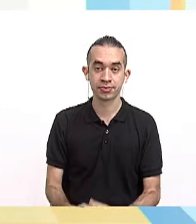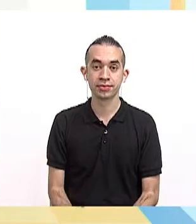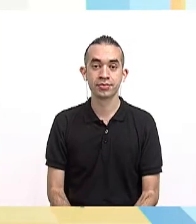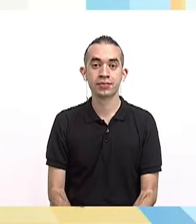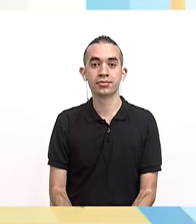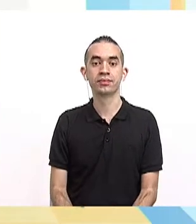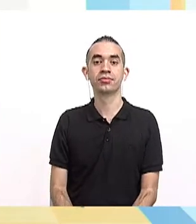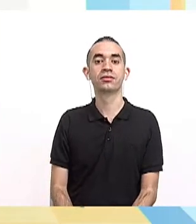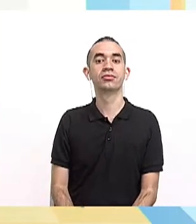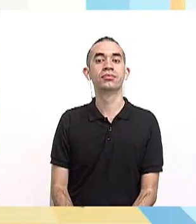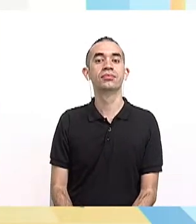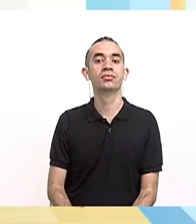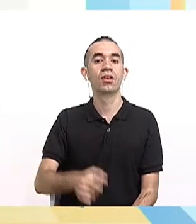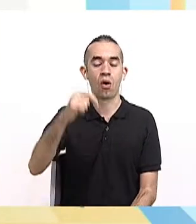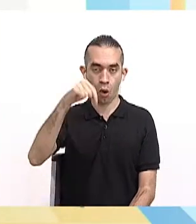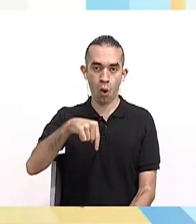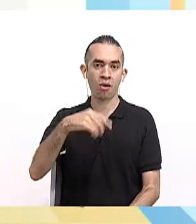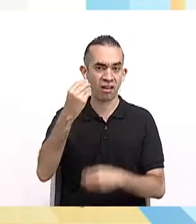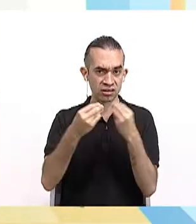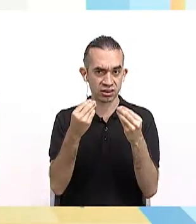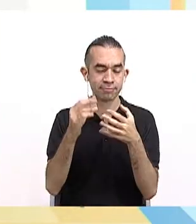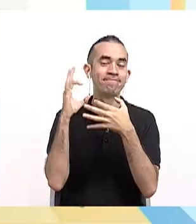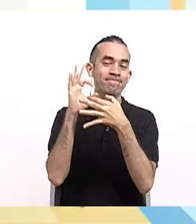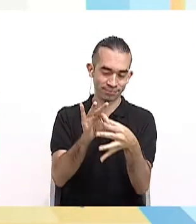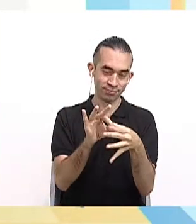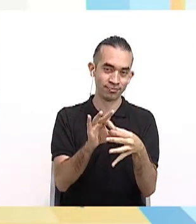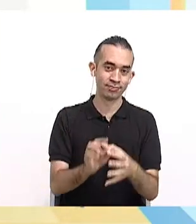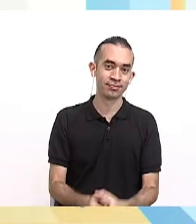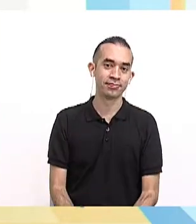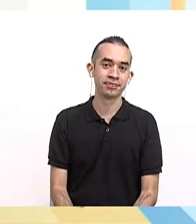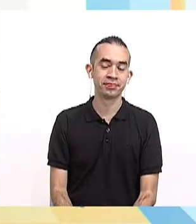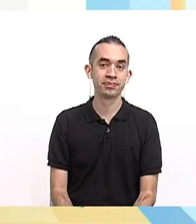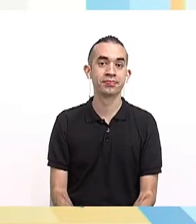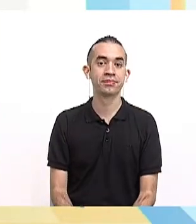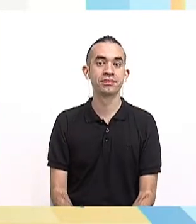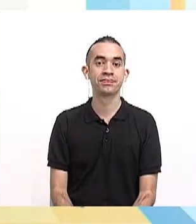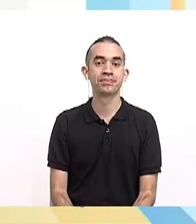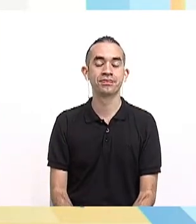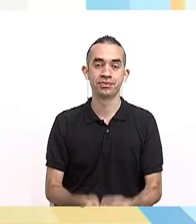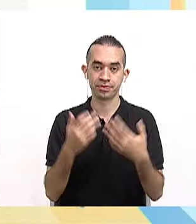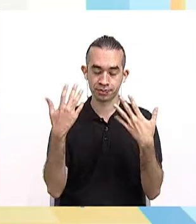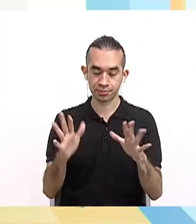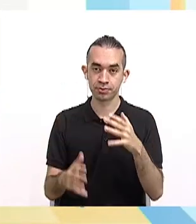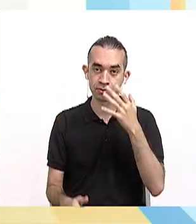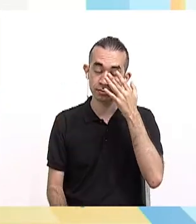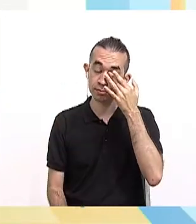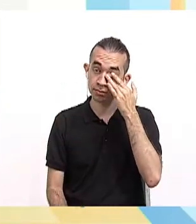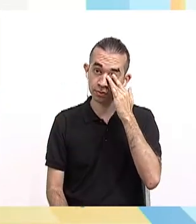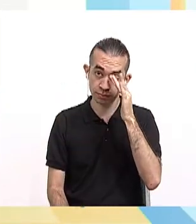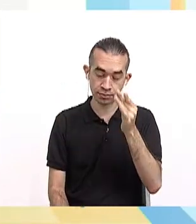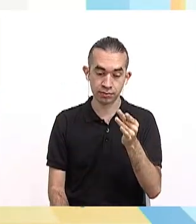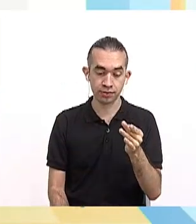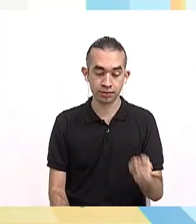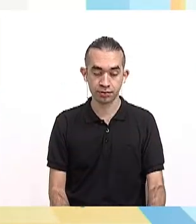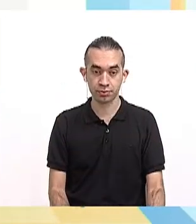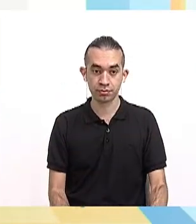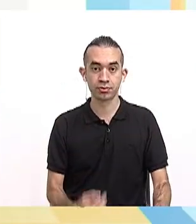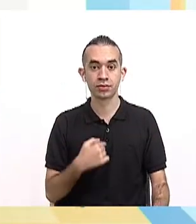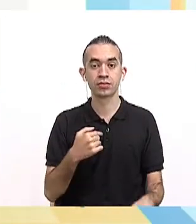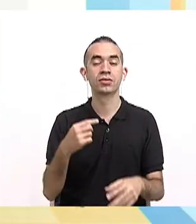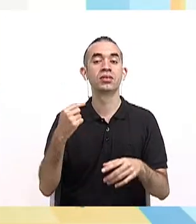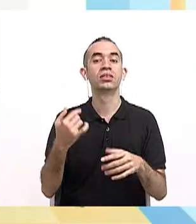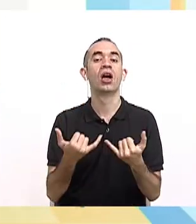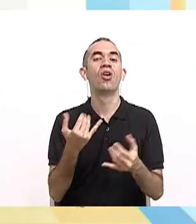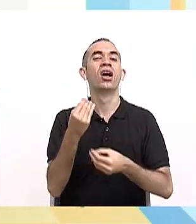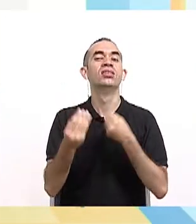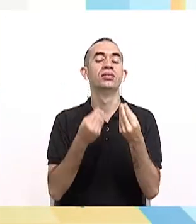what we're going to be doing today, okay? Now, what I want you to do is